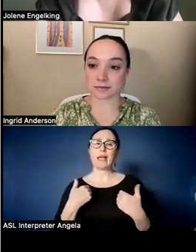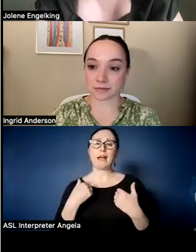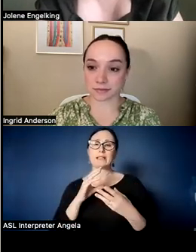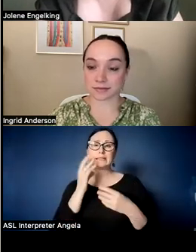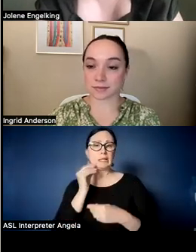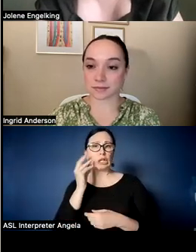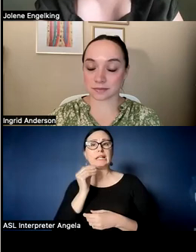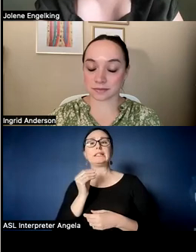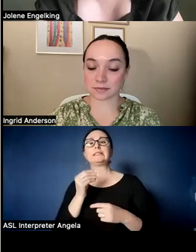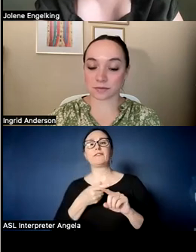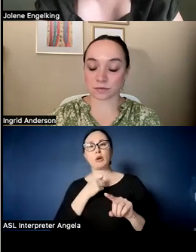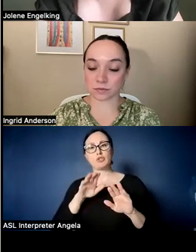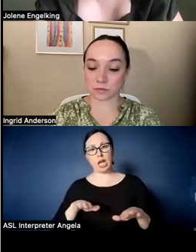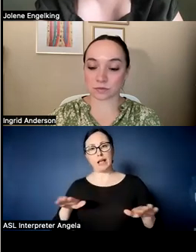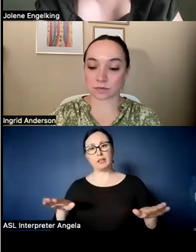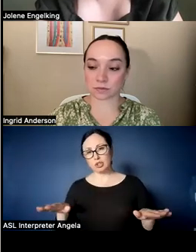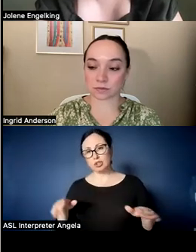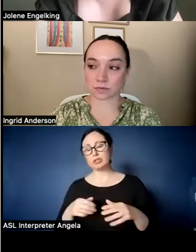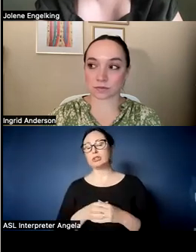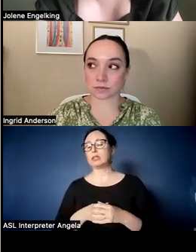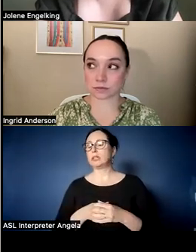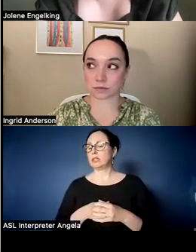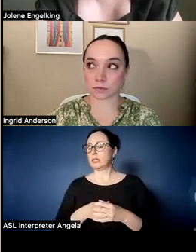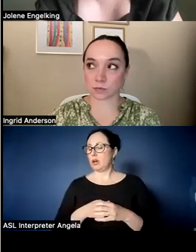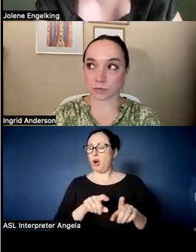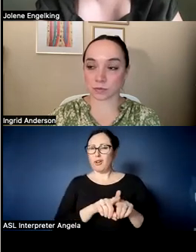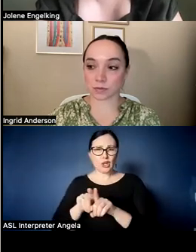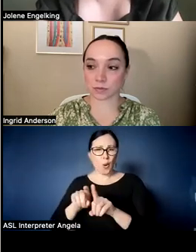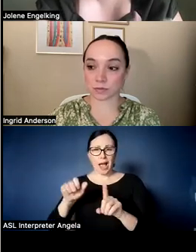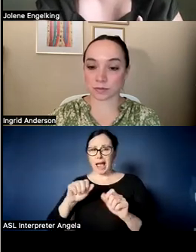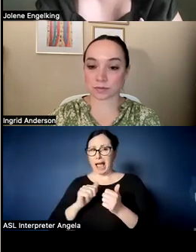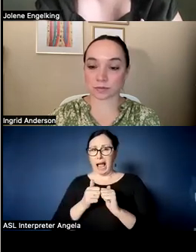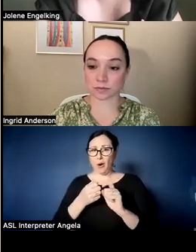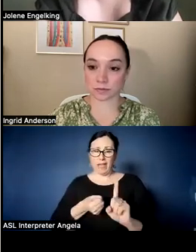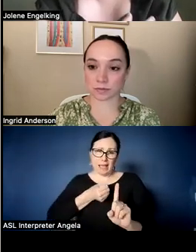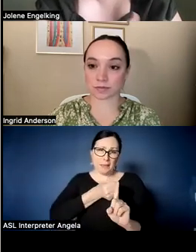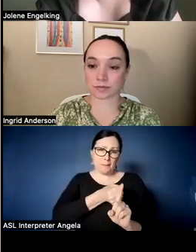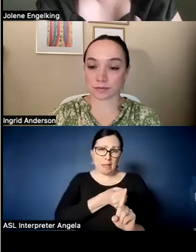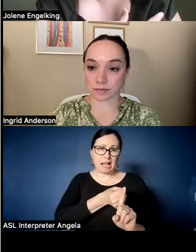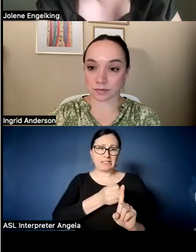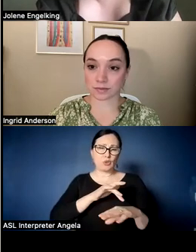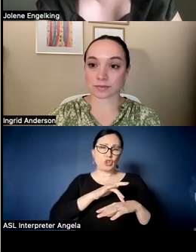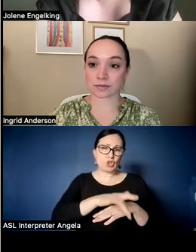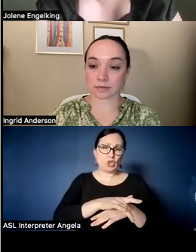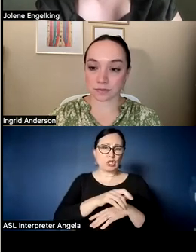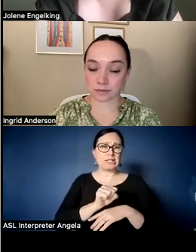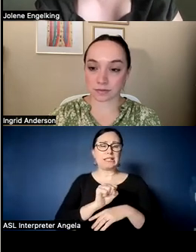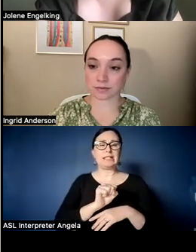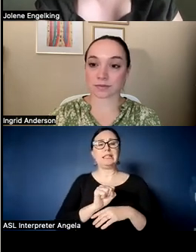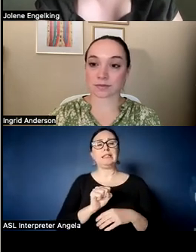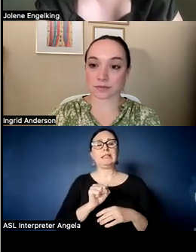child, as well as how that then impacted, those early sexual experiences as an adult, consensual,